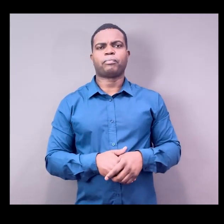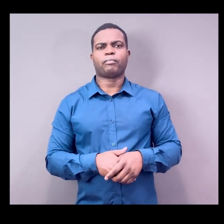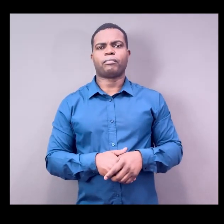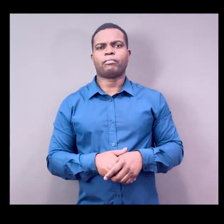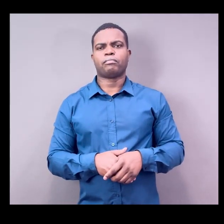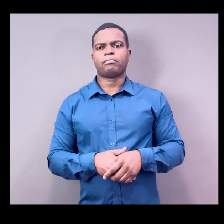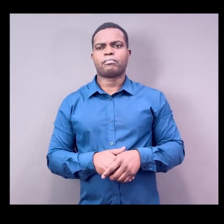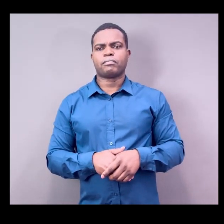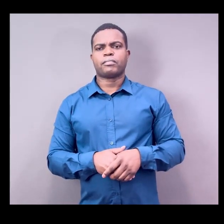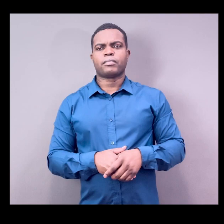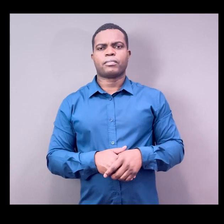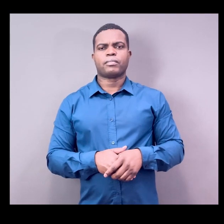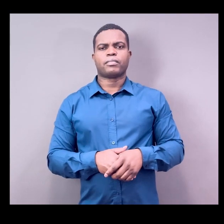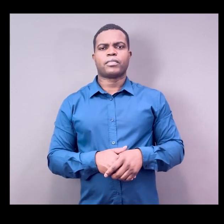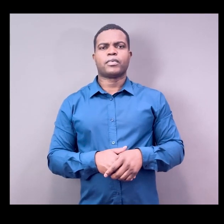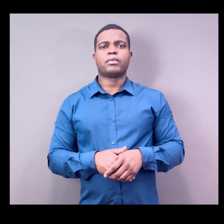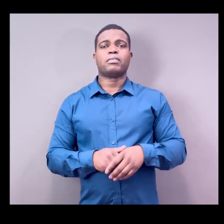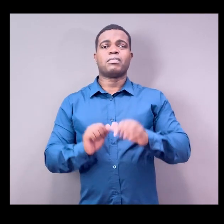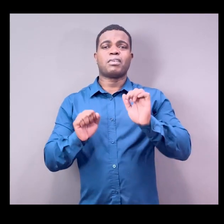autonomy.